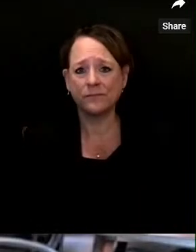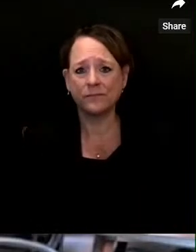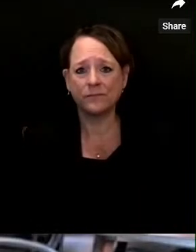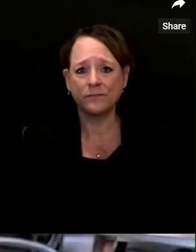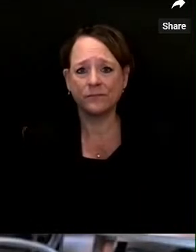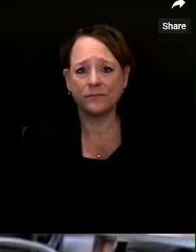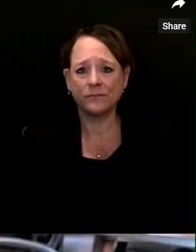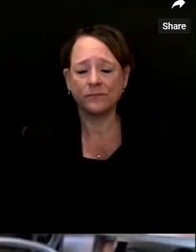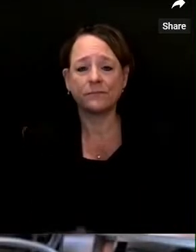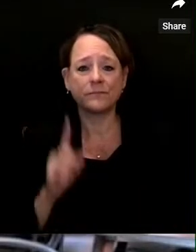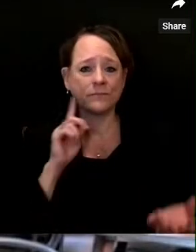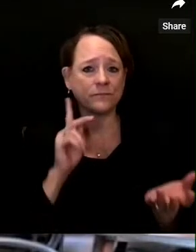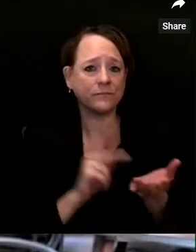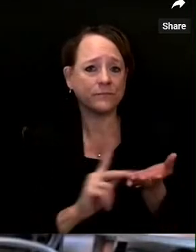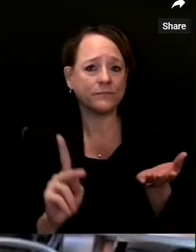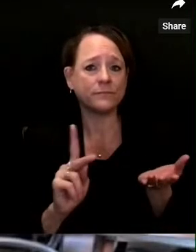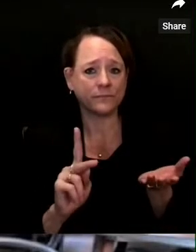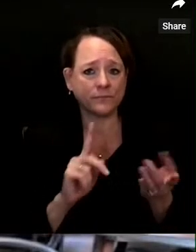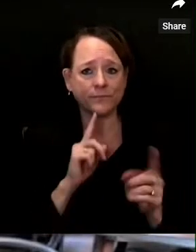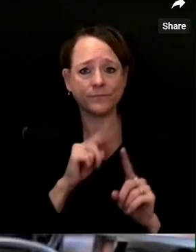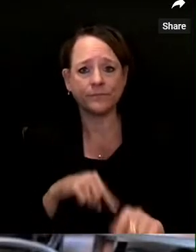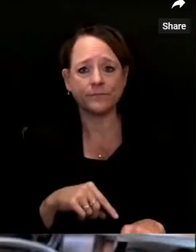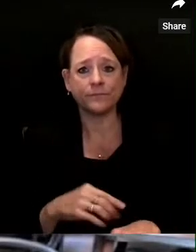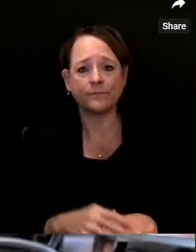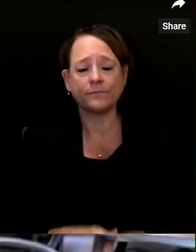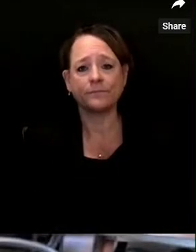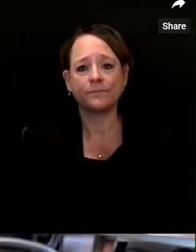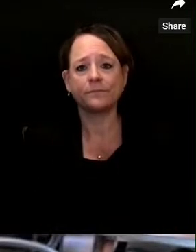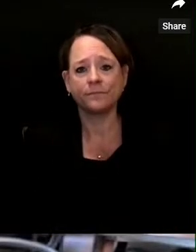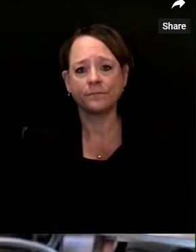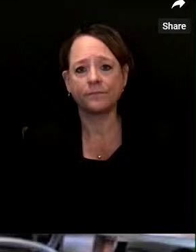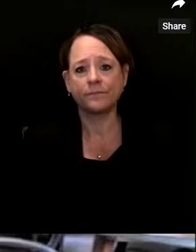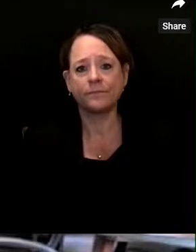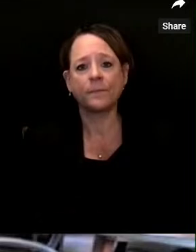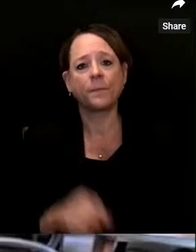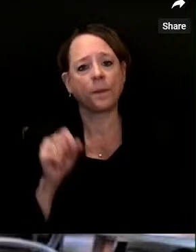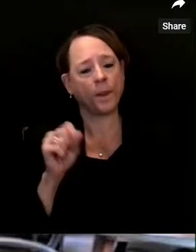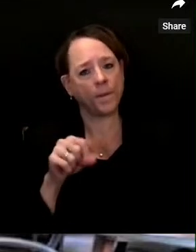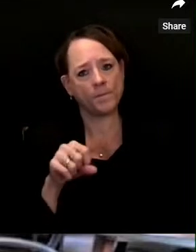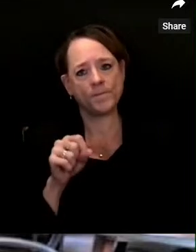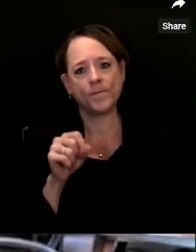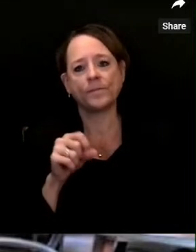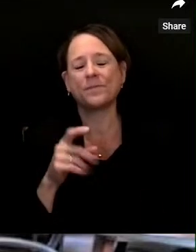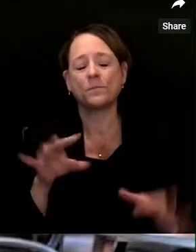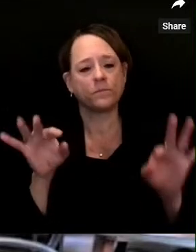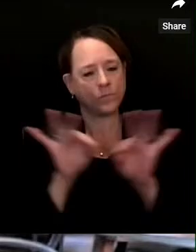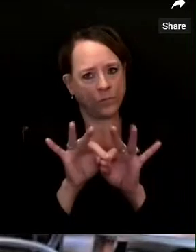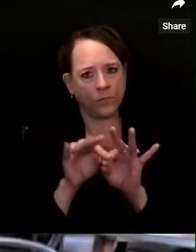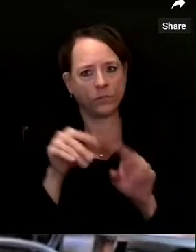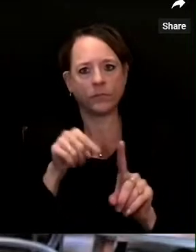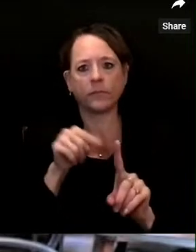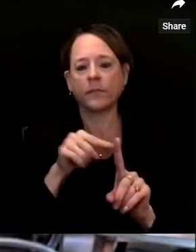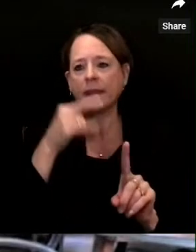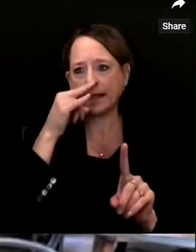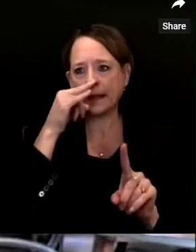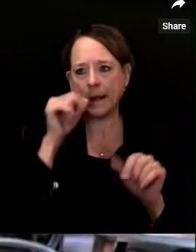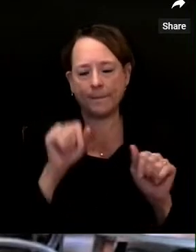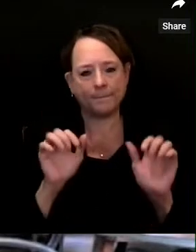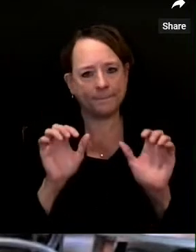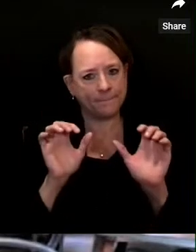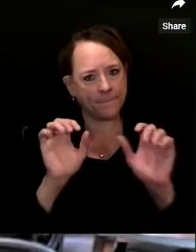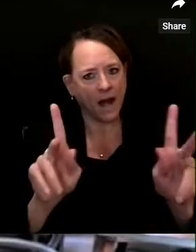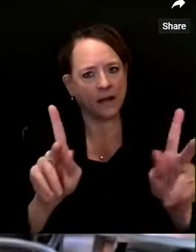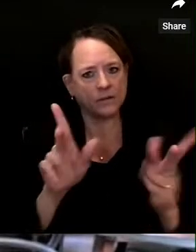that they be in school, that they be returning to activities that are as typical